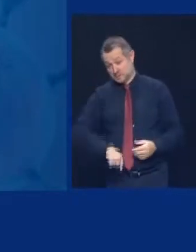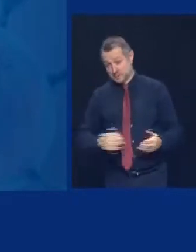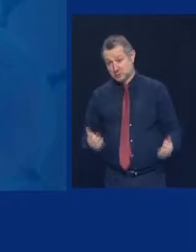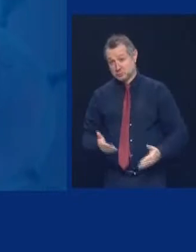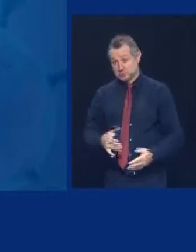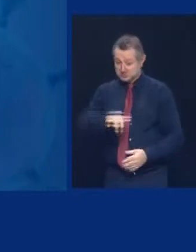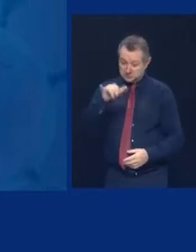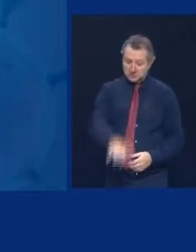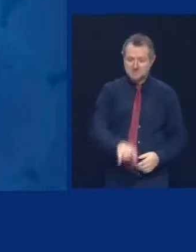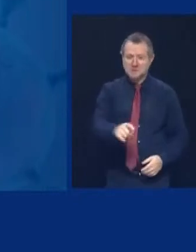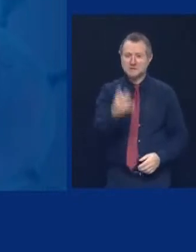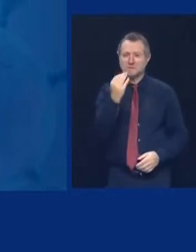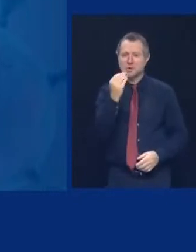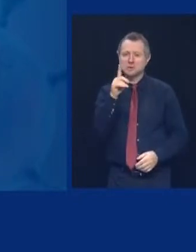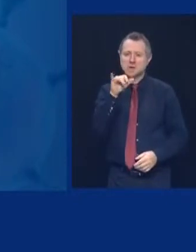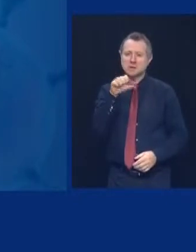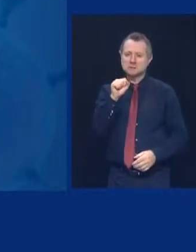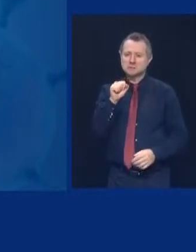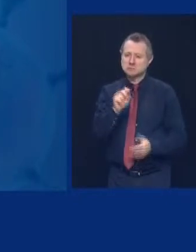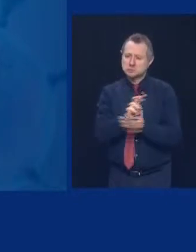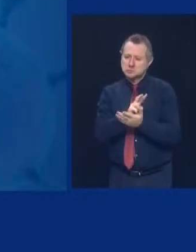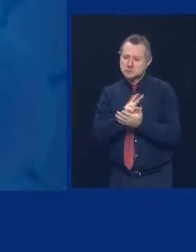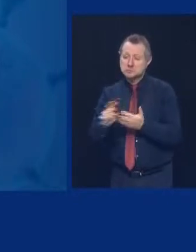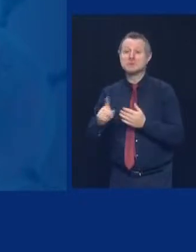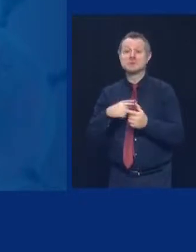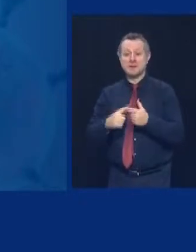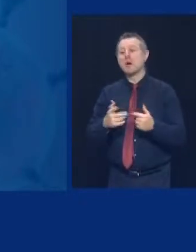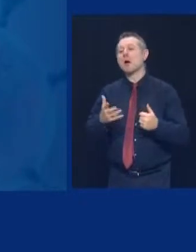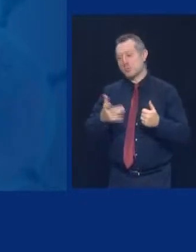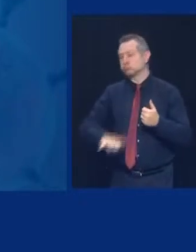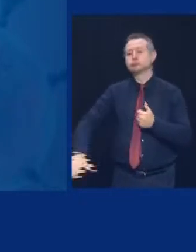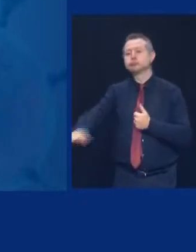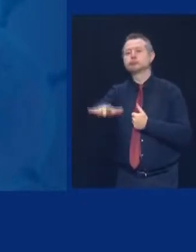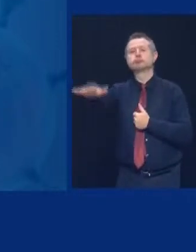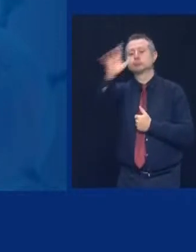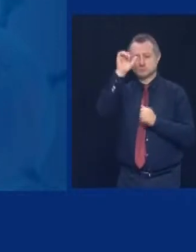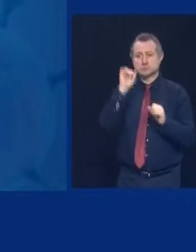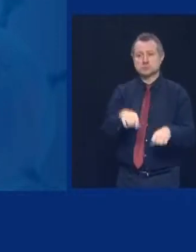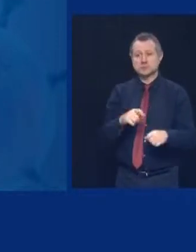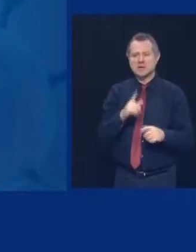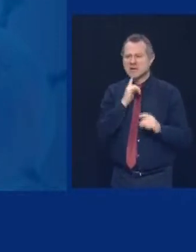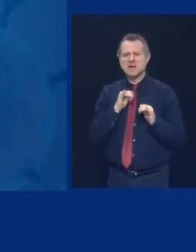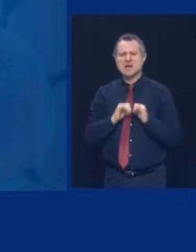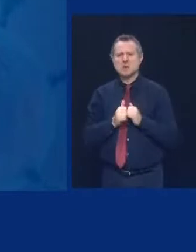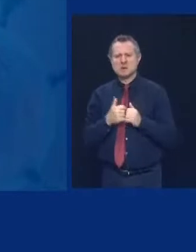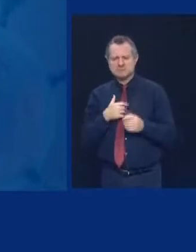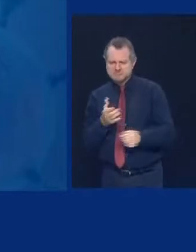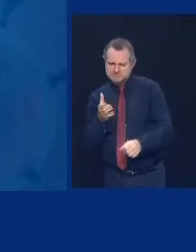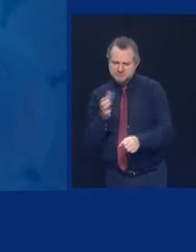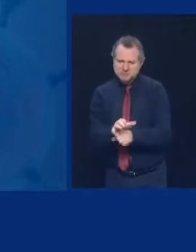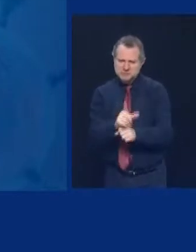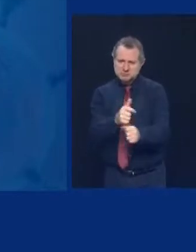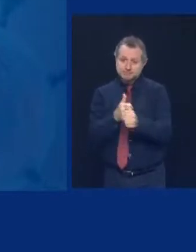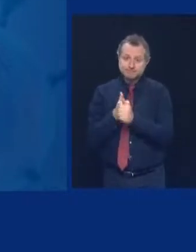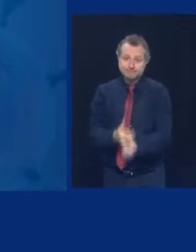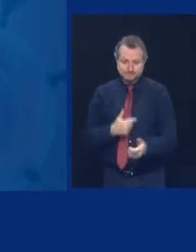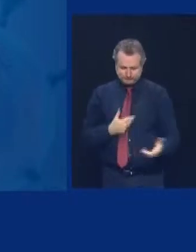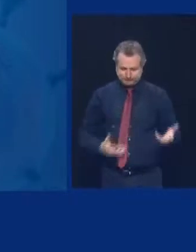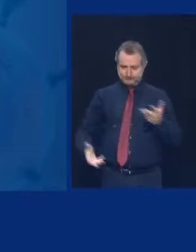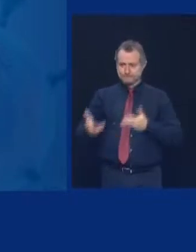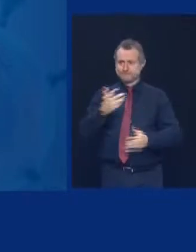leave. The enforcement of that is highly problematic. We're not equipped to do